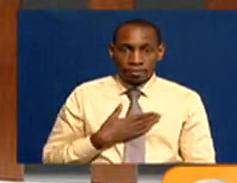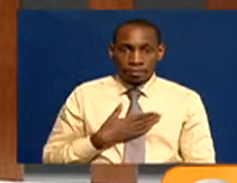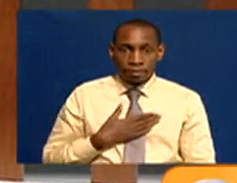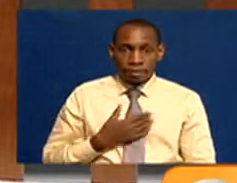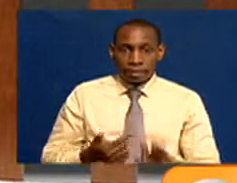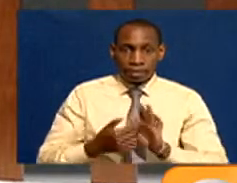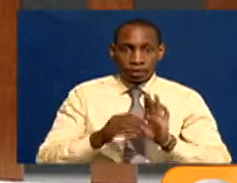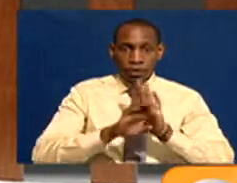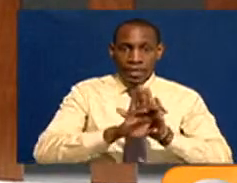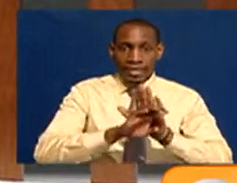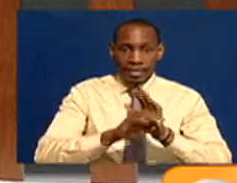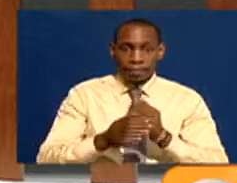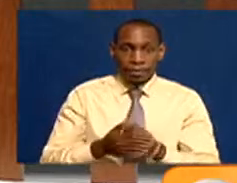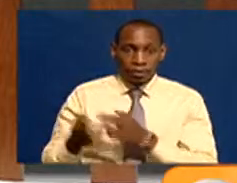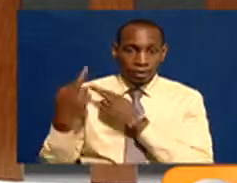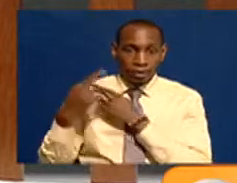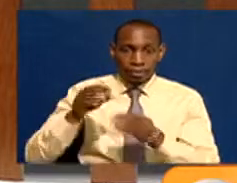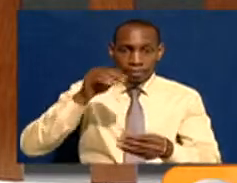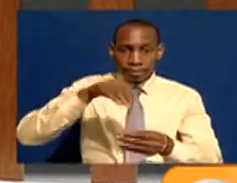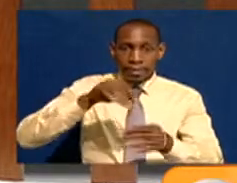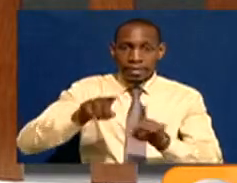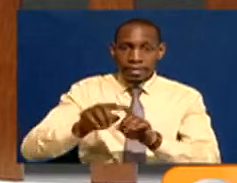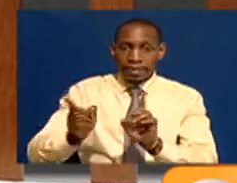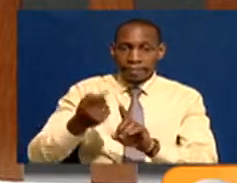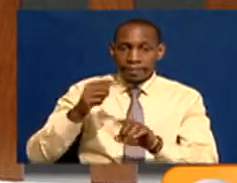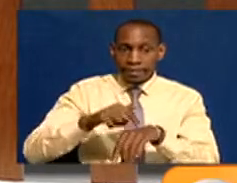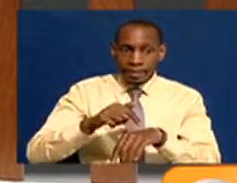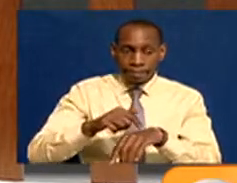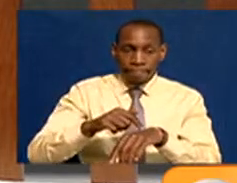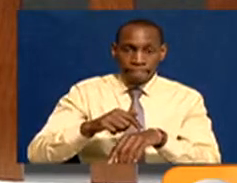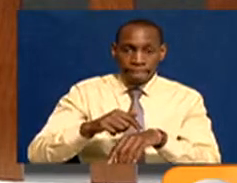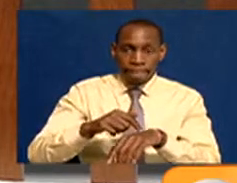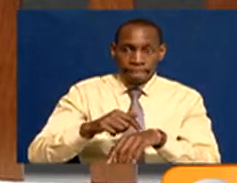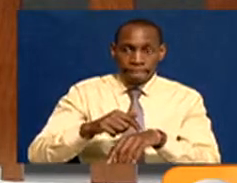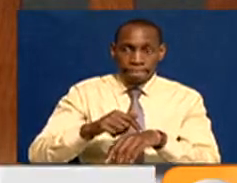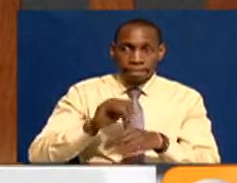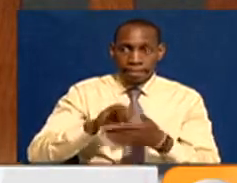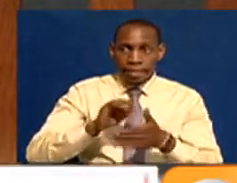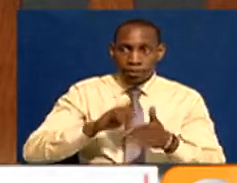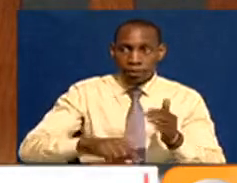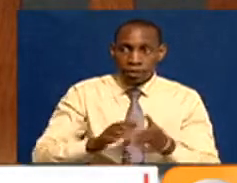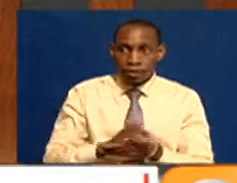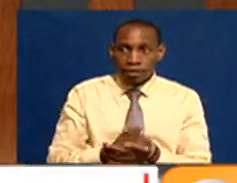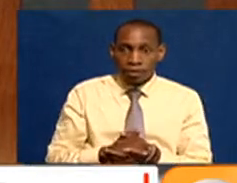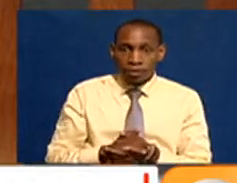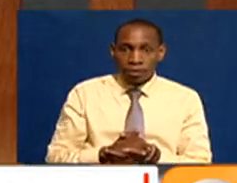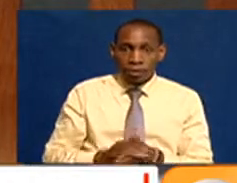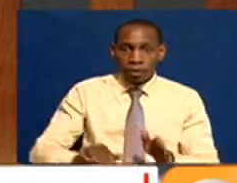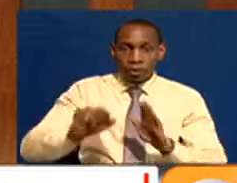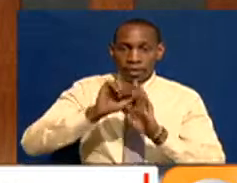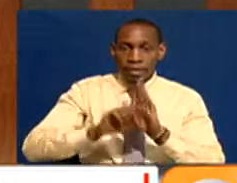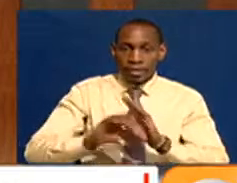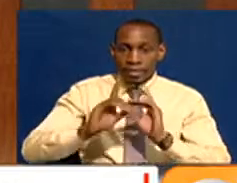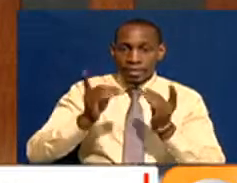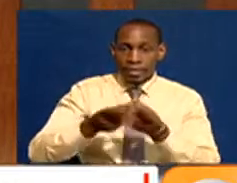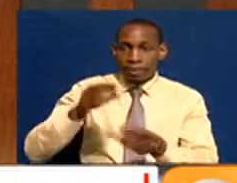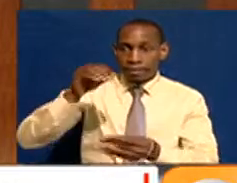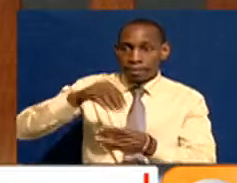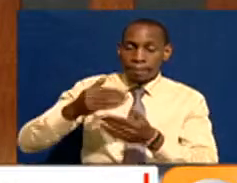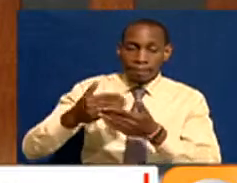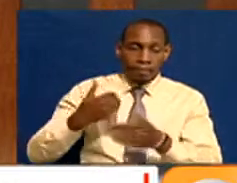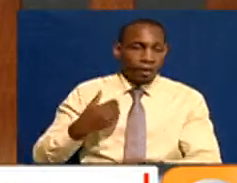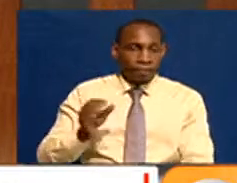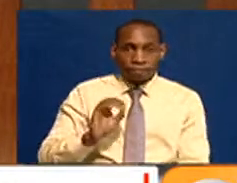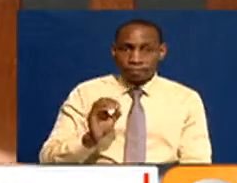example. I'm in charge of investment, and for the first time, and I want to thank the president for this, that we have a state department for investments, because it has not been done